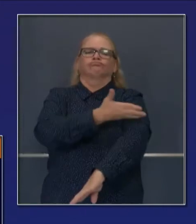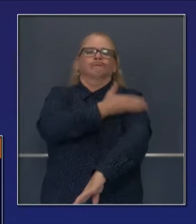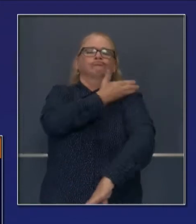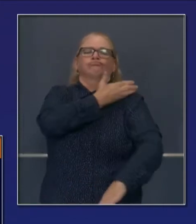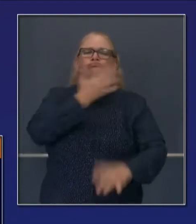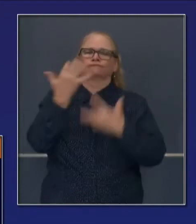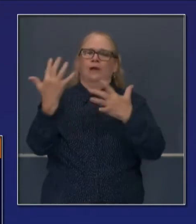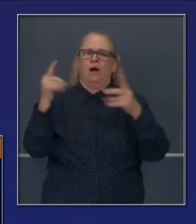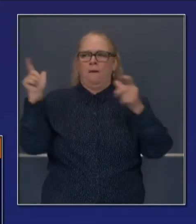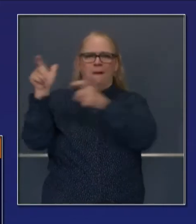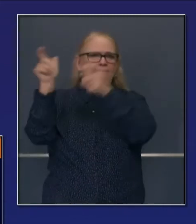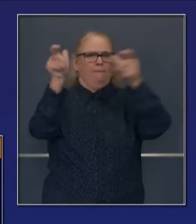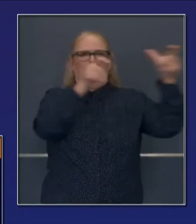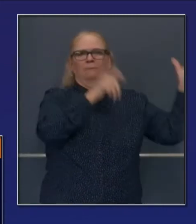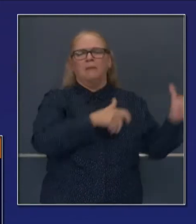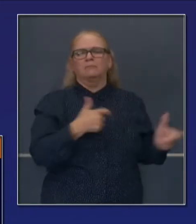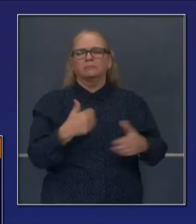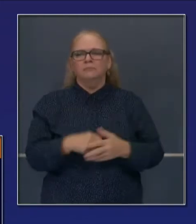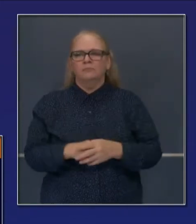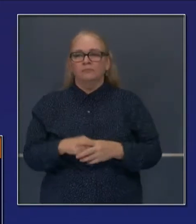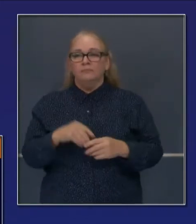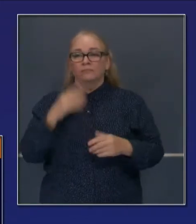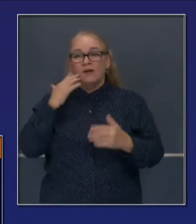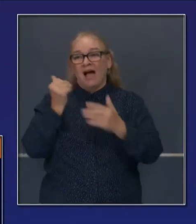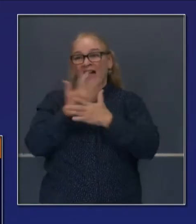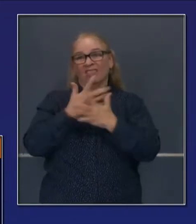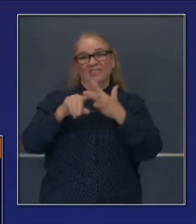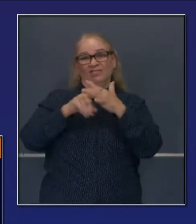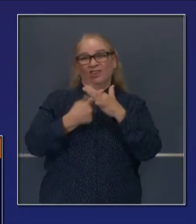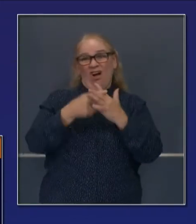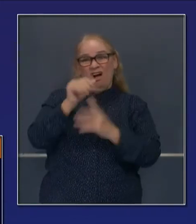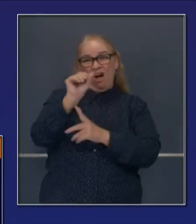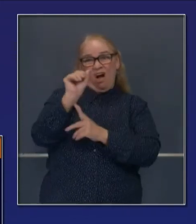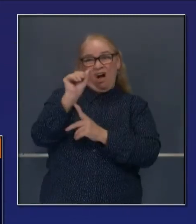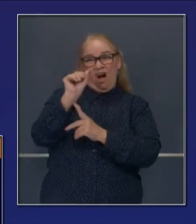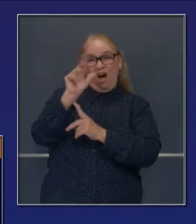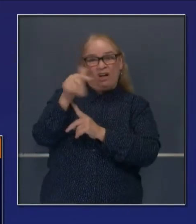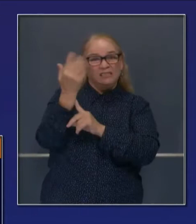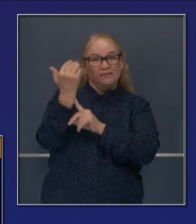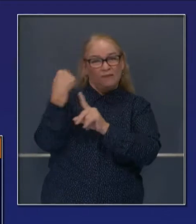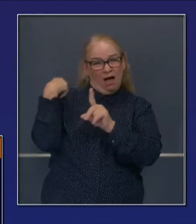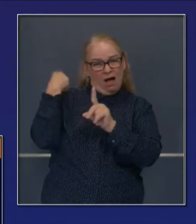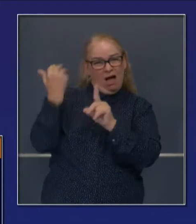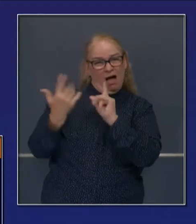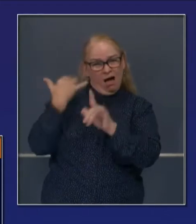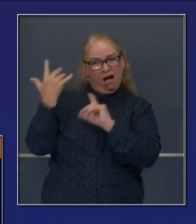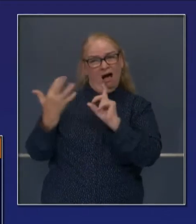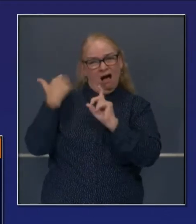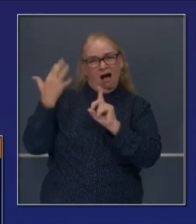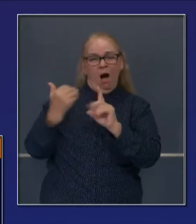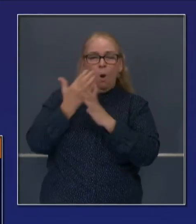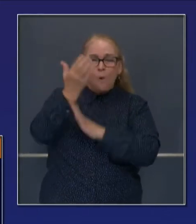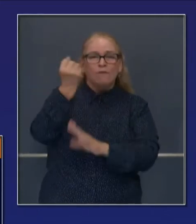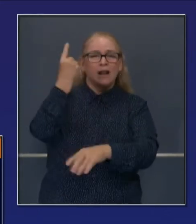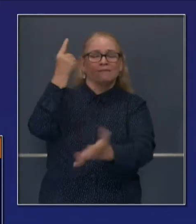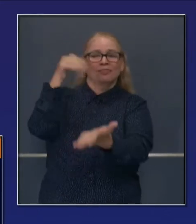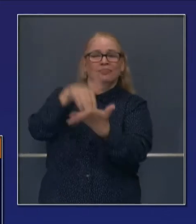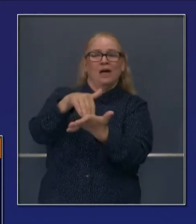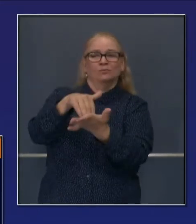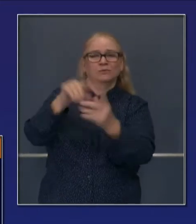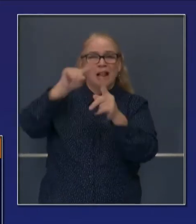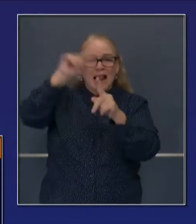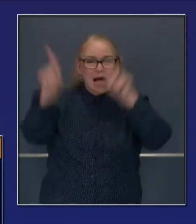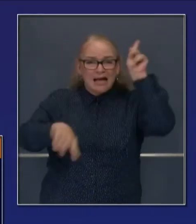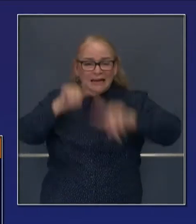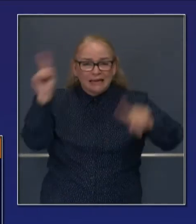you recall, August 15th and the 72 extraordinary hours, over 11,000 lightning strikes in that unprecedented